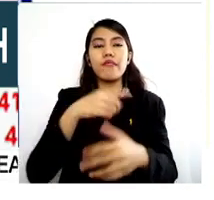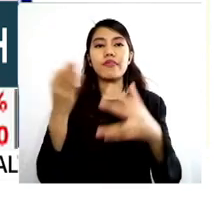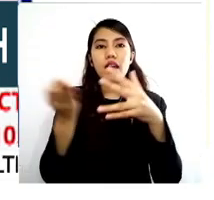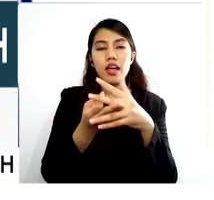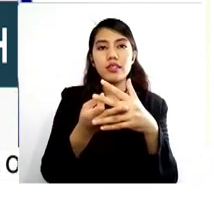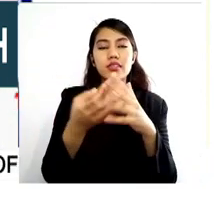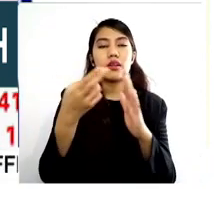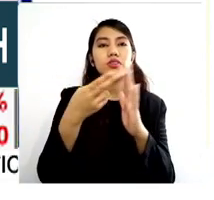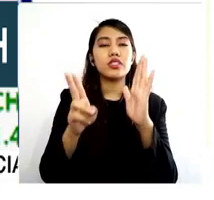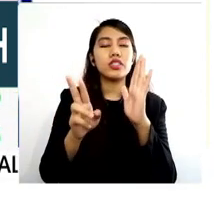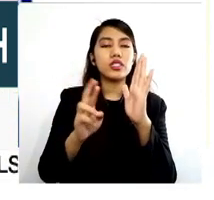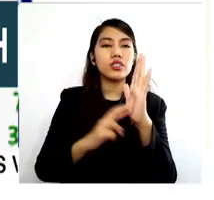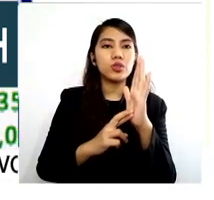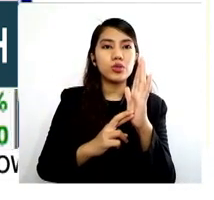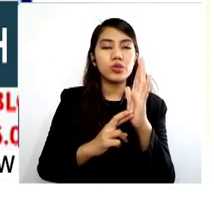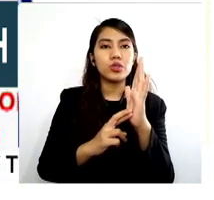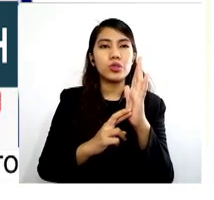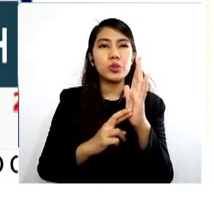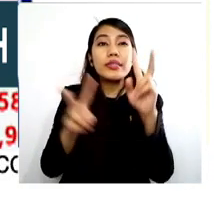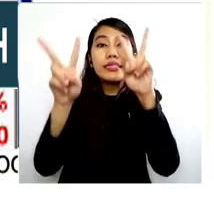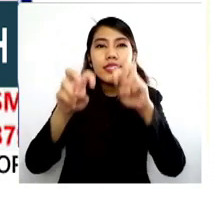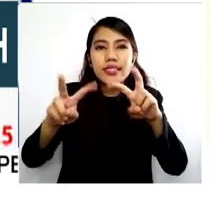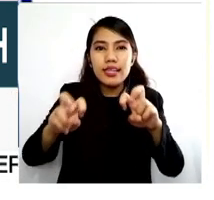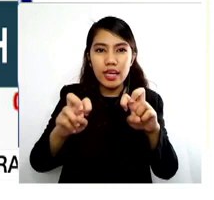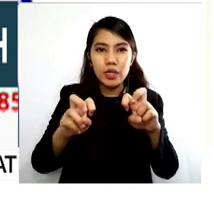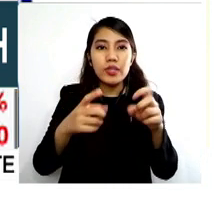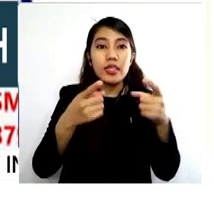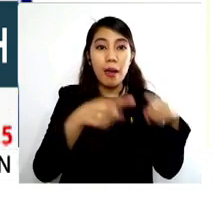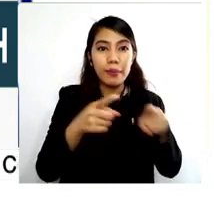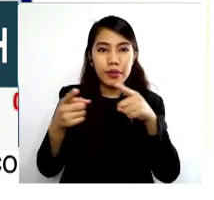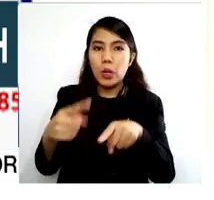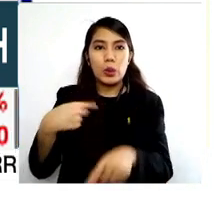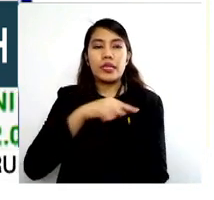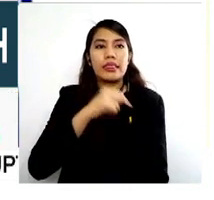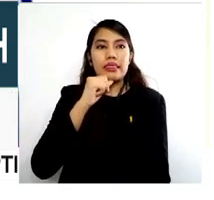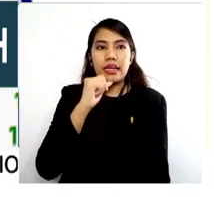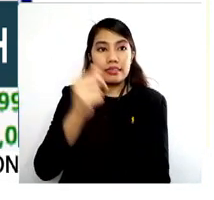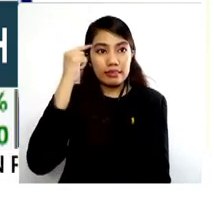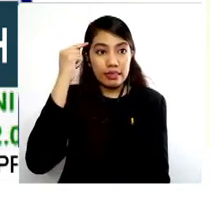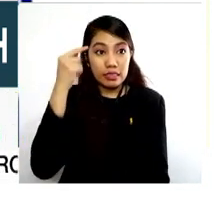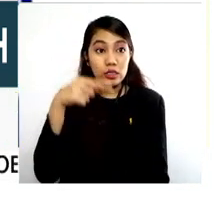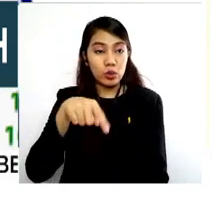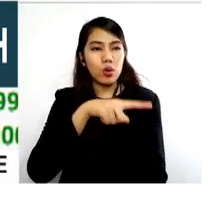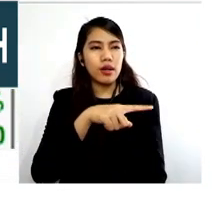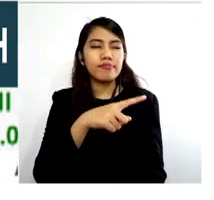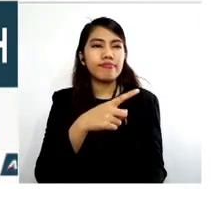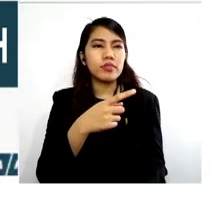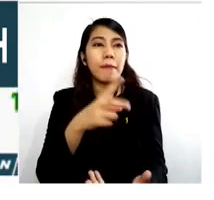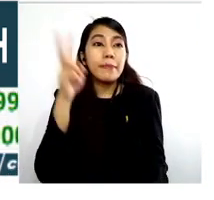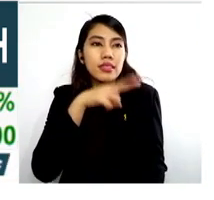look deeply into the killings. No, we don't think that these killings are just random killings. No, these are, I think,